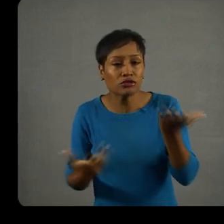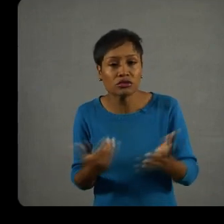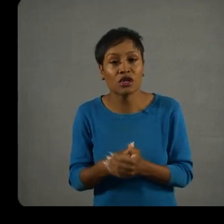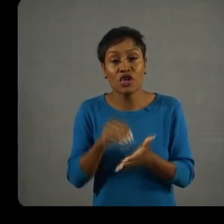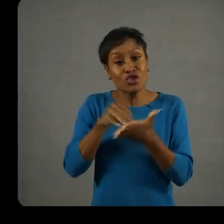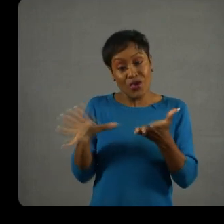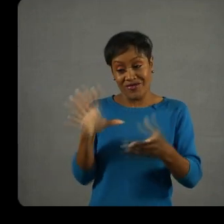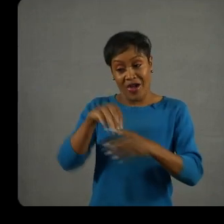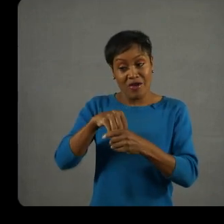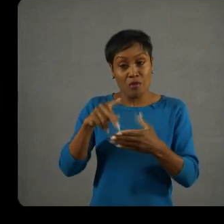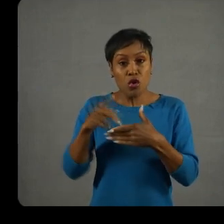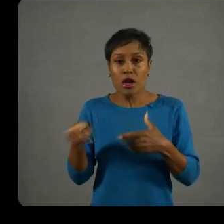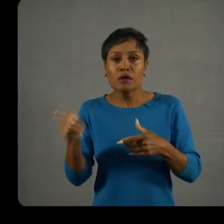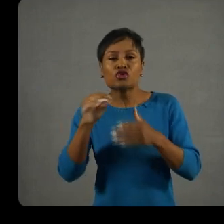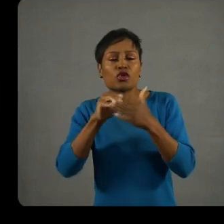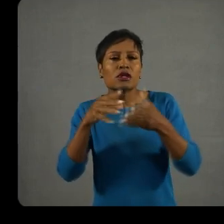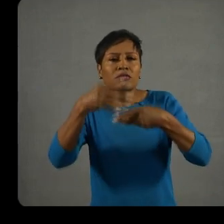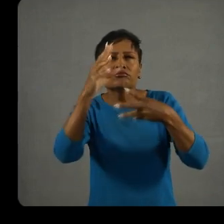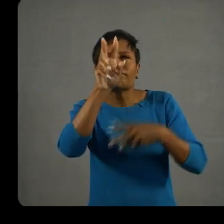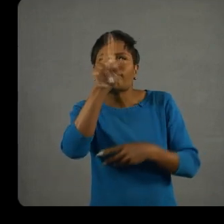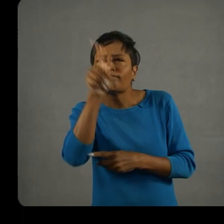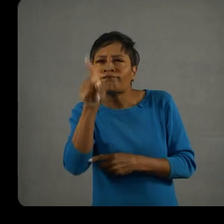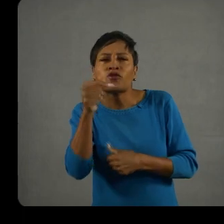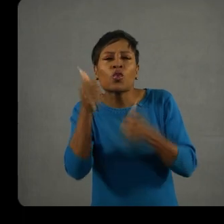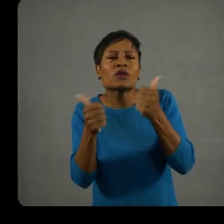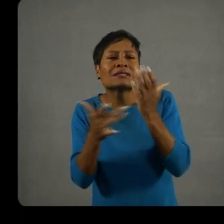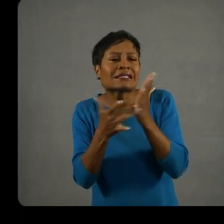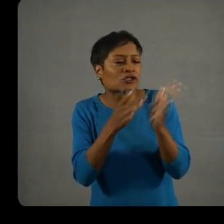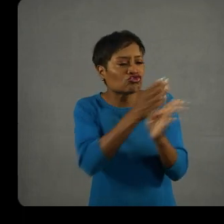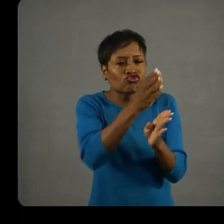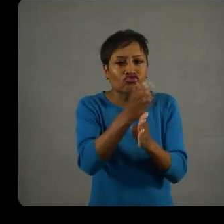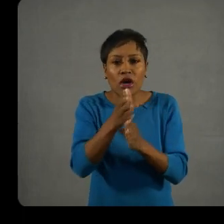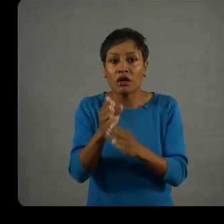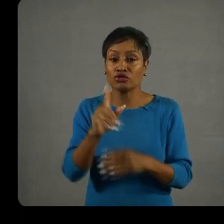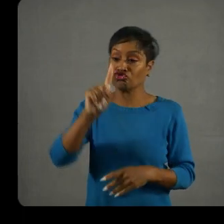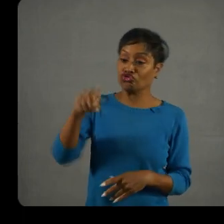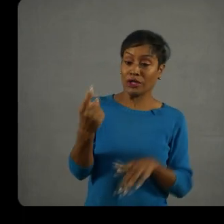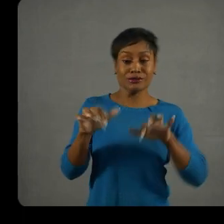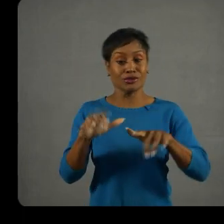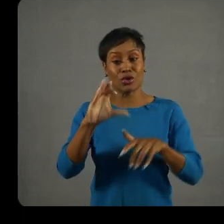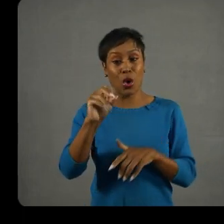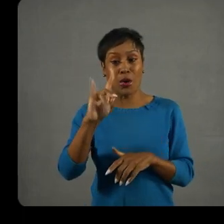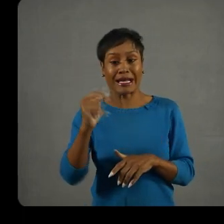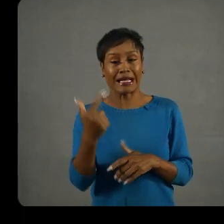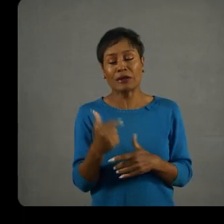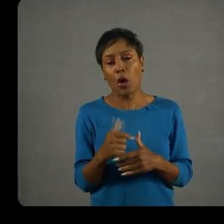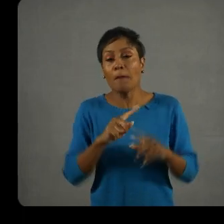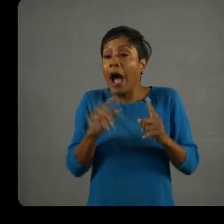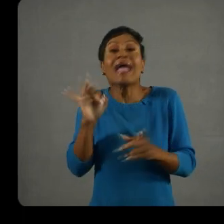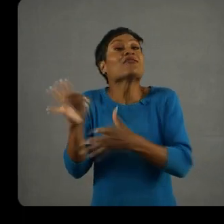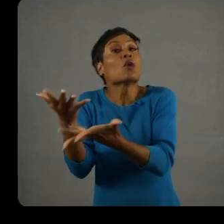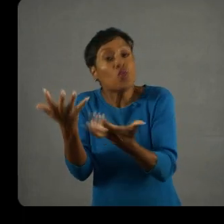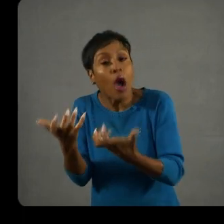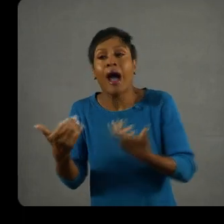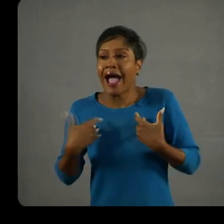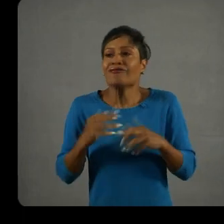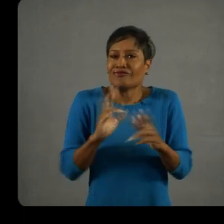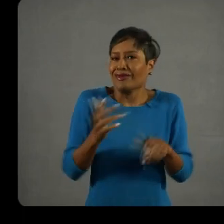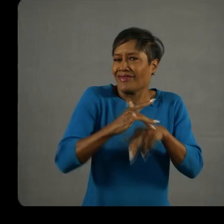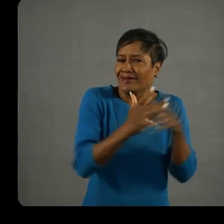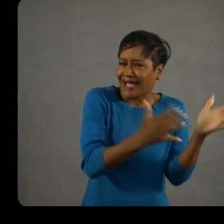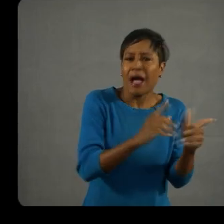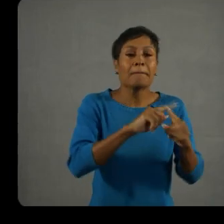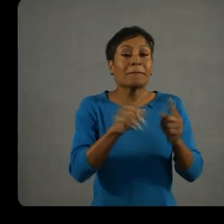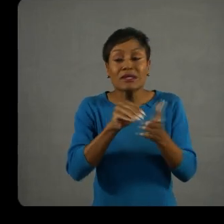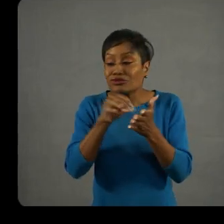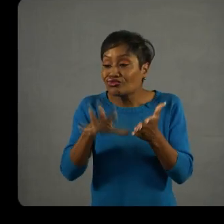they get to select really awesome technical tracks. So we're not just a coding program. If coding is what they want to do, that track is available. But